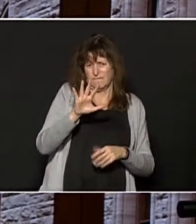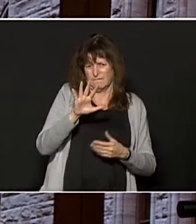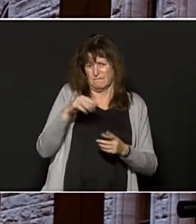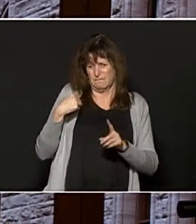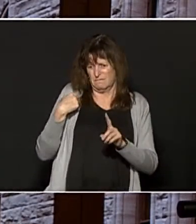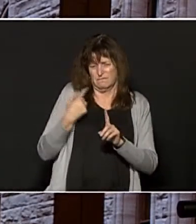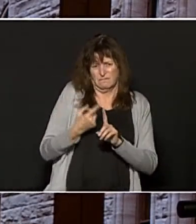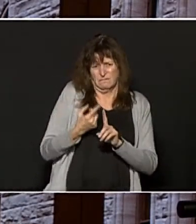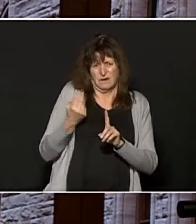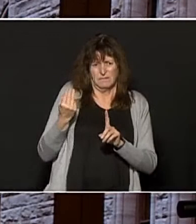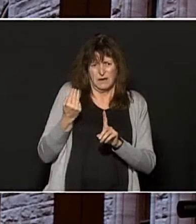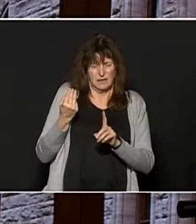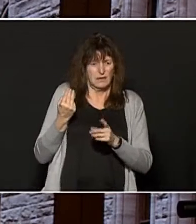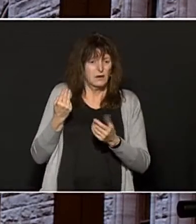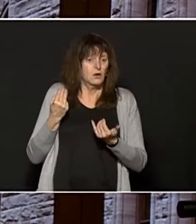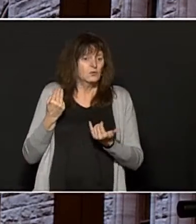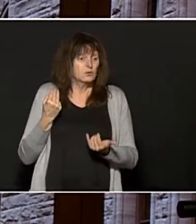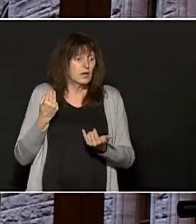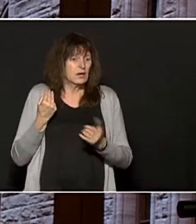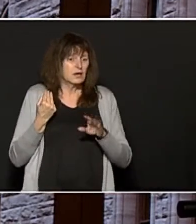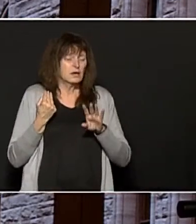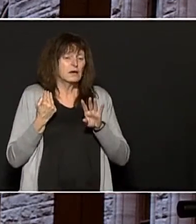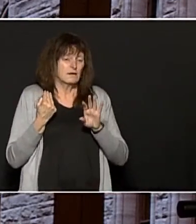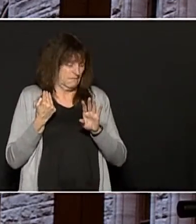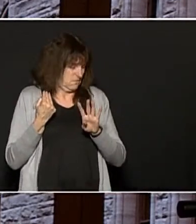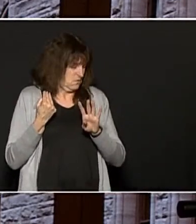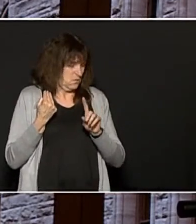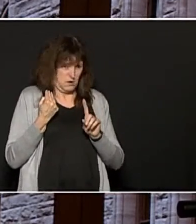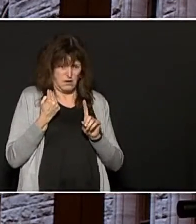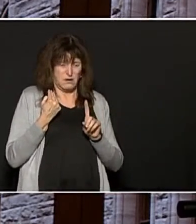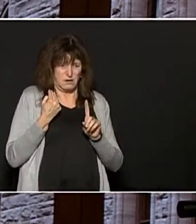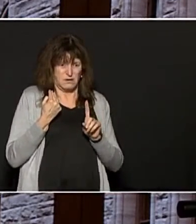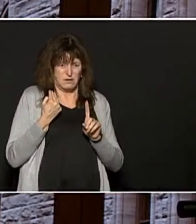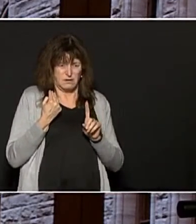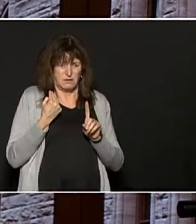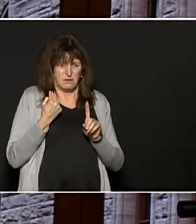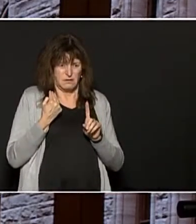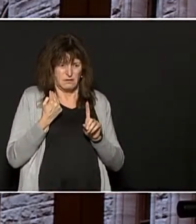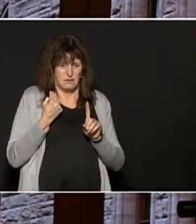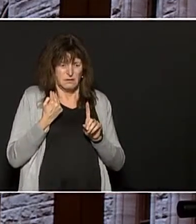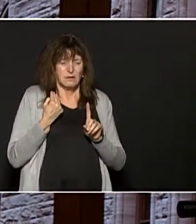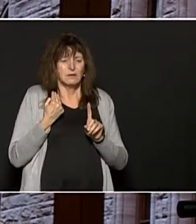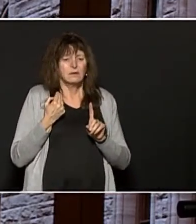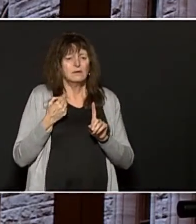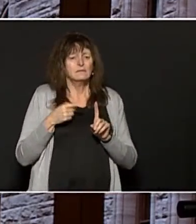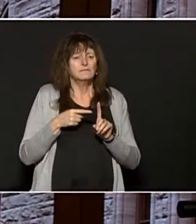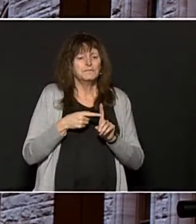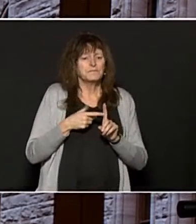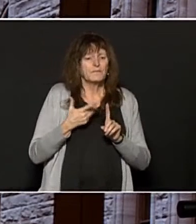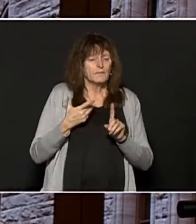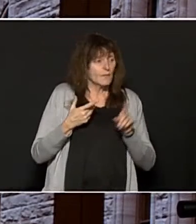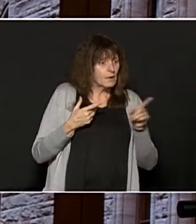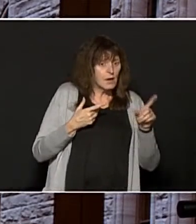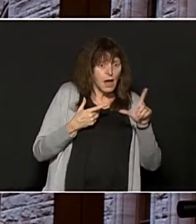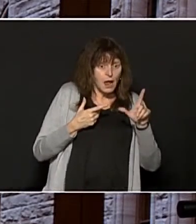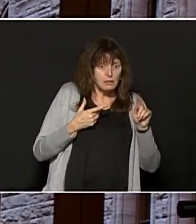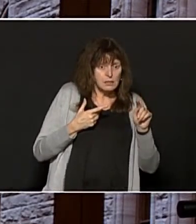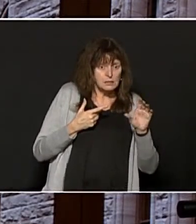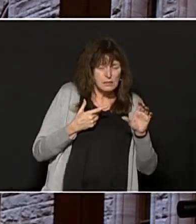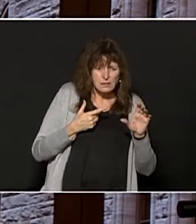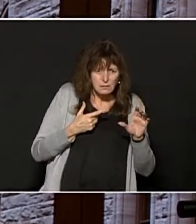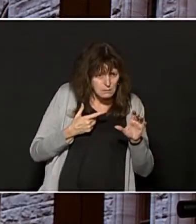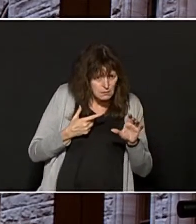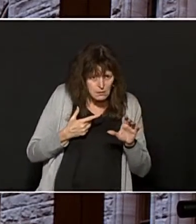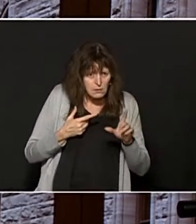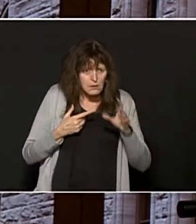today. And very few of these deaths are related to our congregate settings, as in long-term care and residential homes.